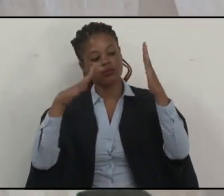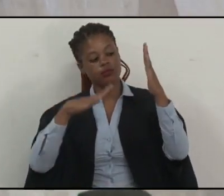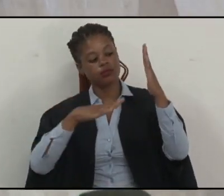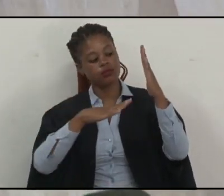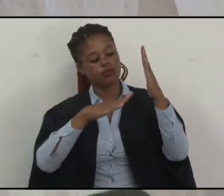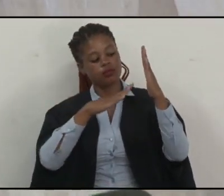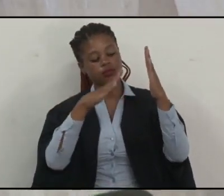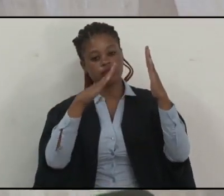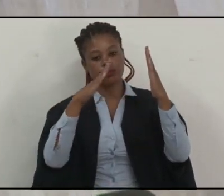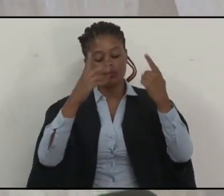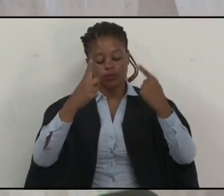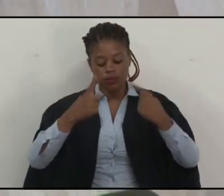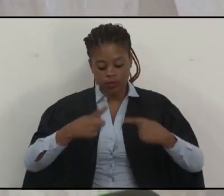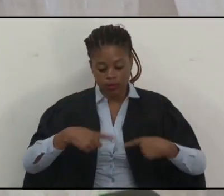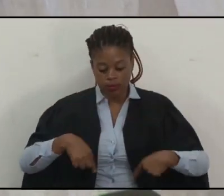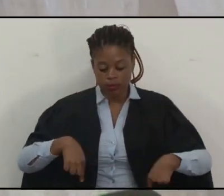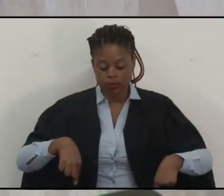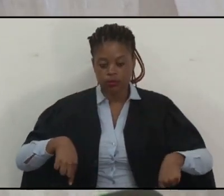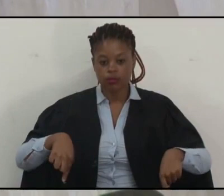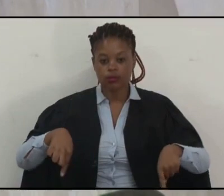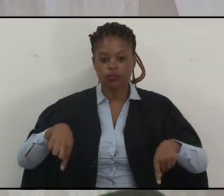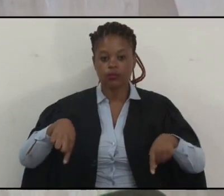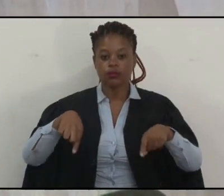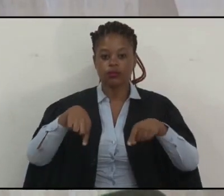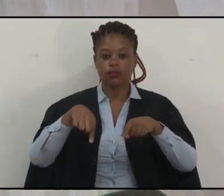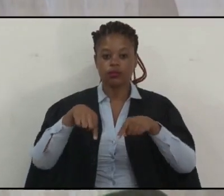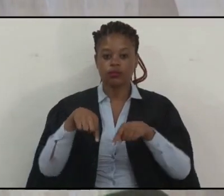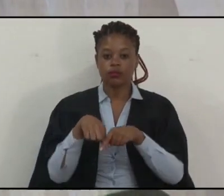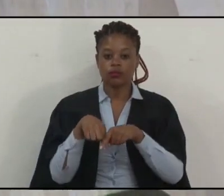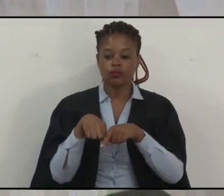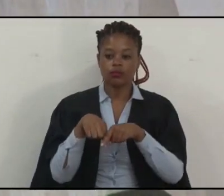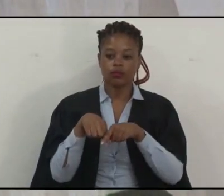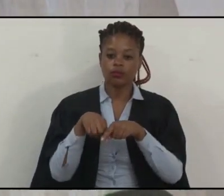e diplom fan on se